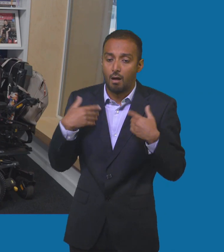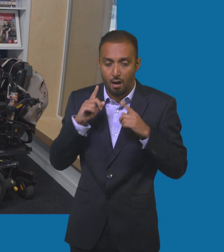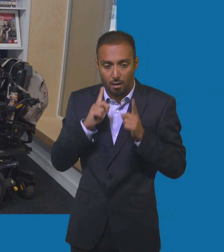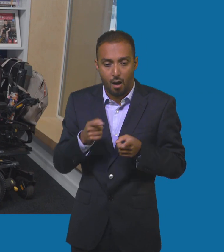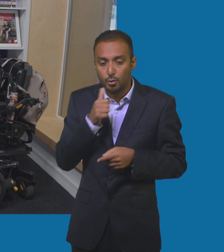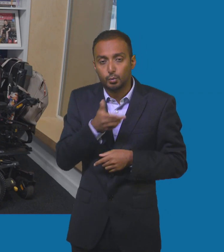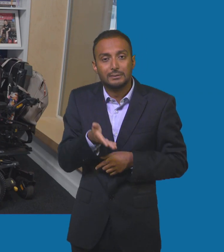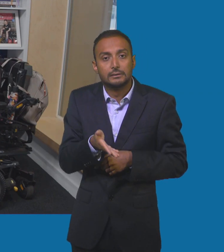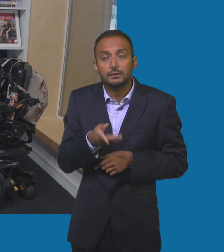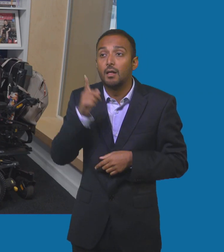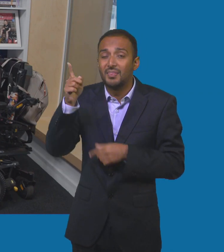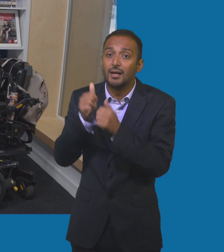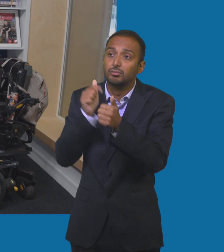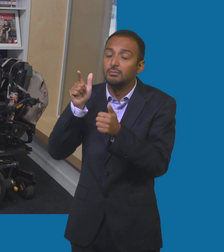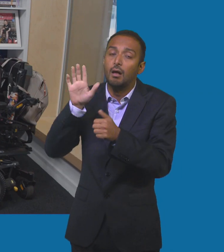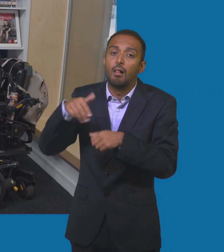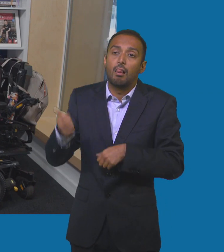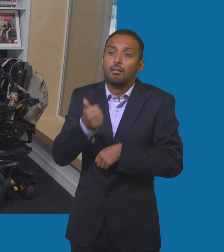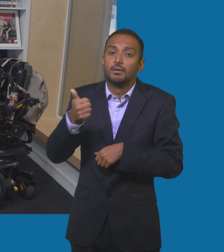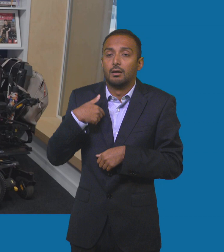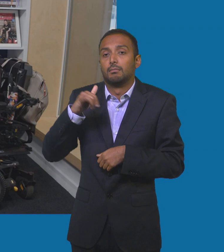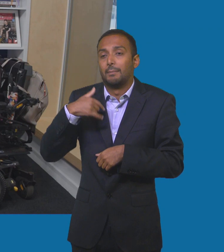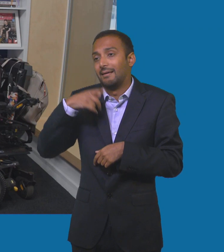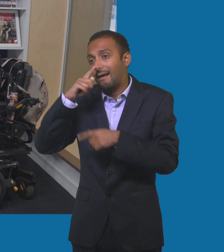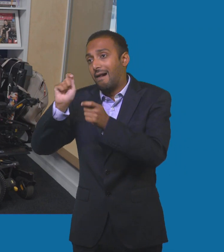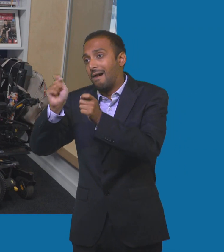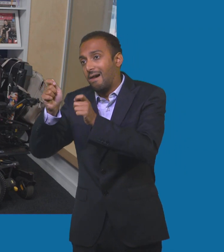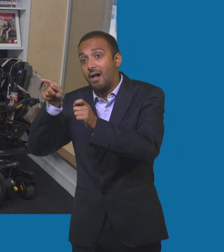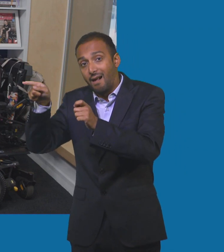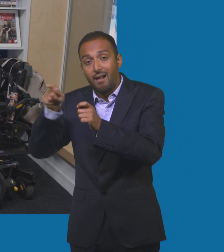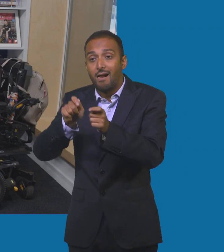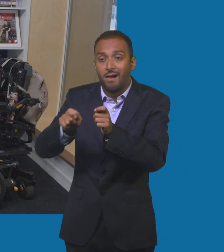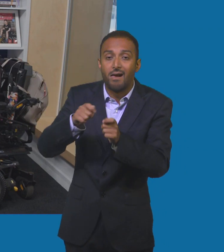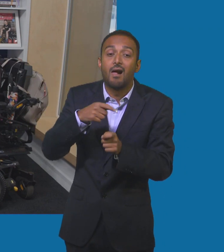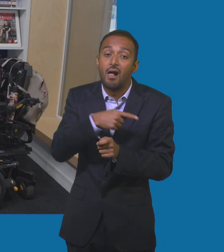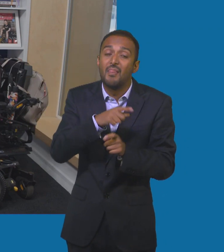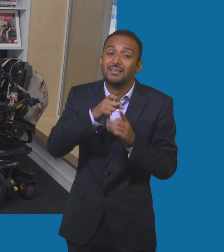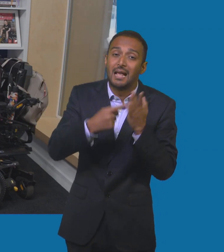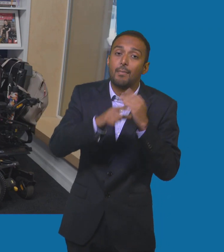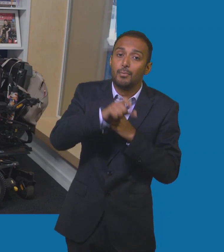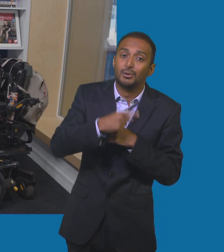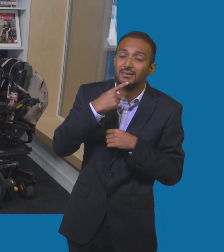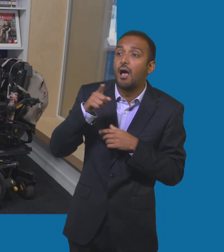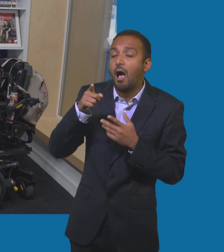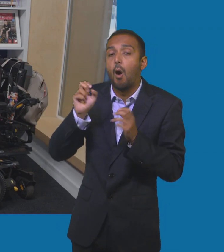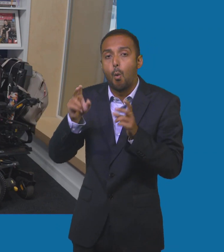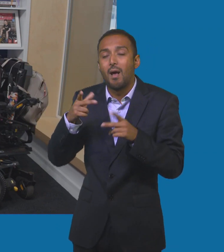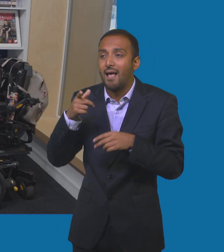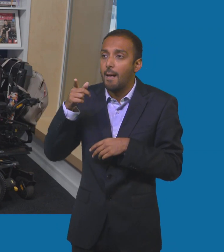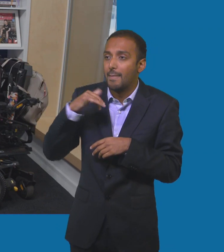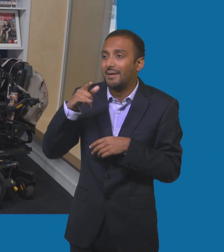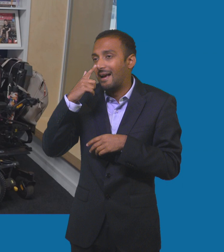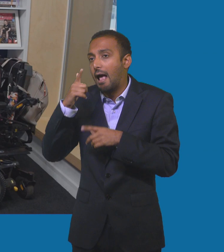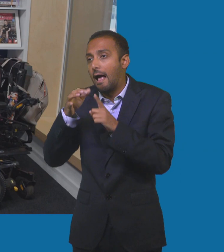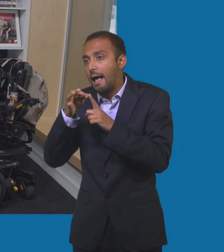saying, okay, maybe I could change this, and a disabled person saying, okay, then maybe I could use it a little bit more, and maybe we have to compromise on this aspect. So I think